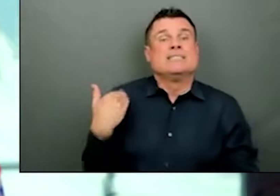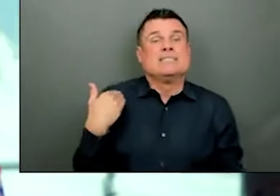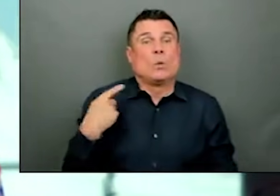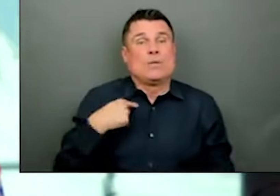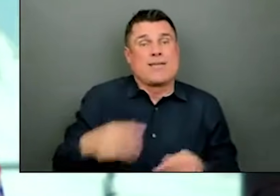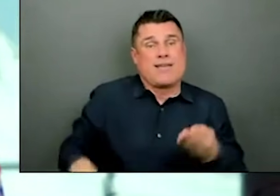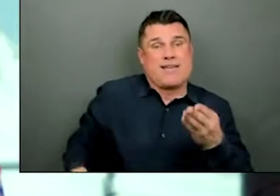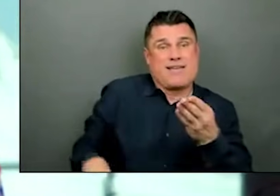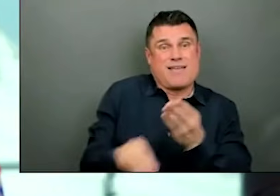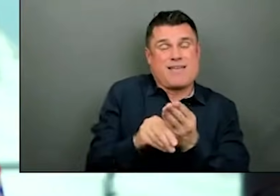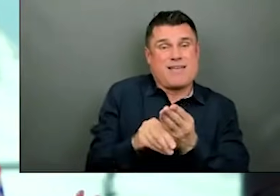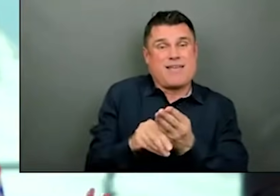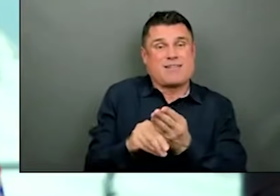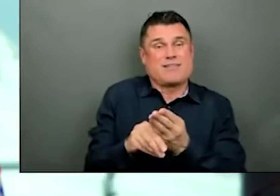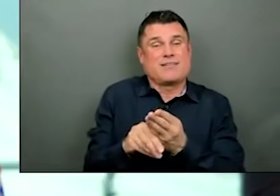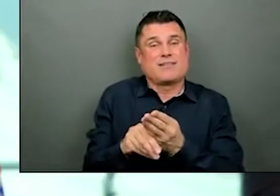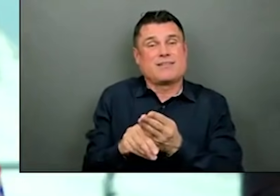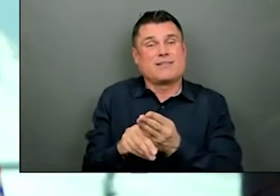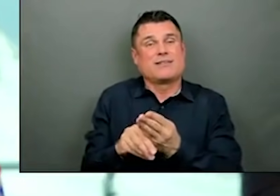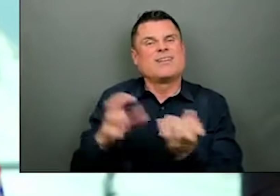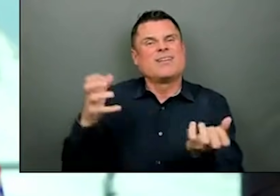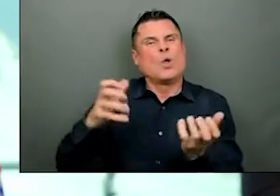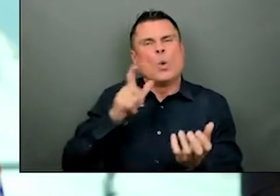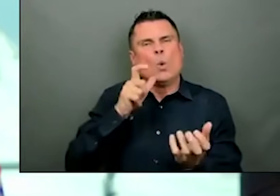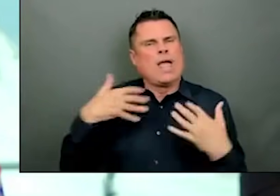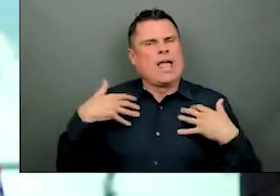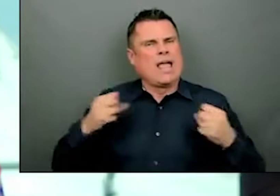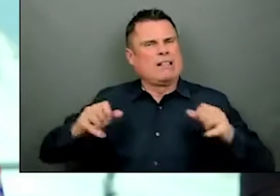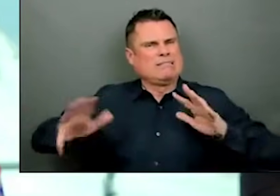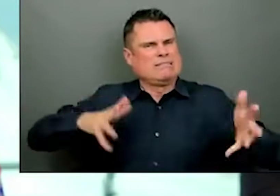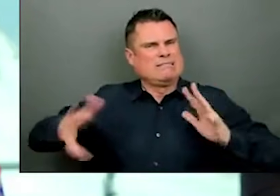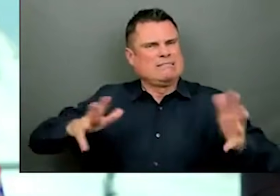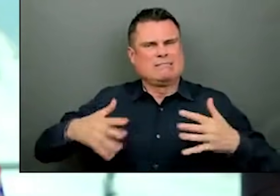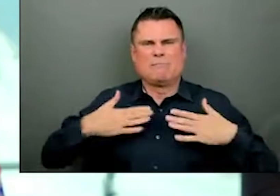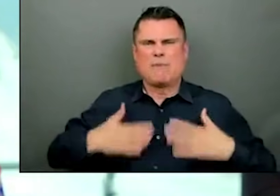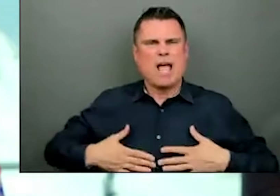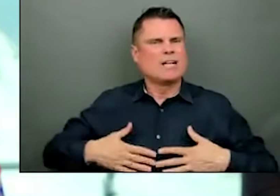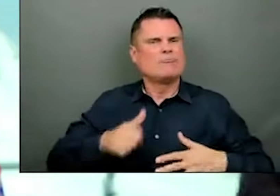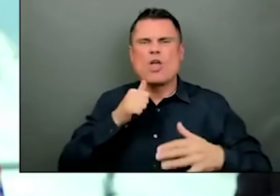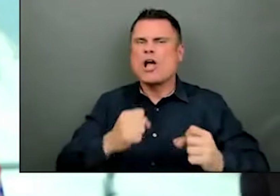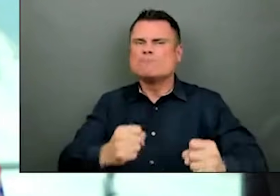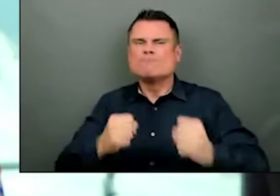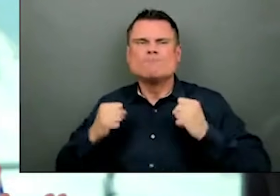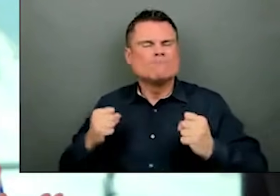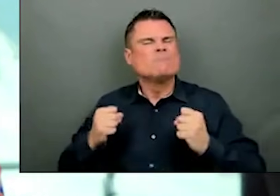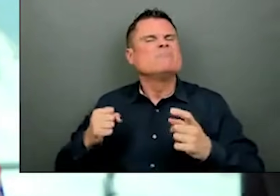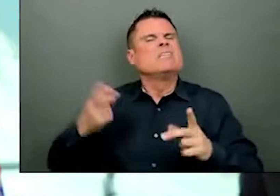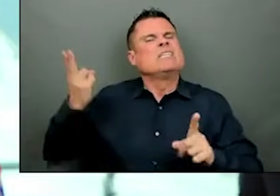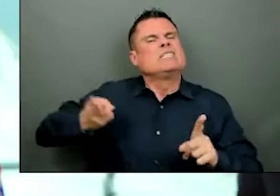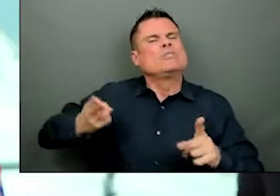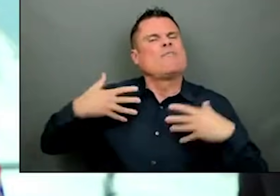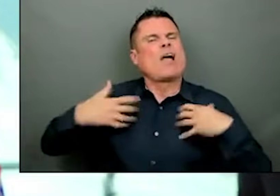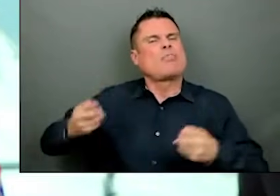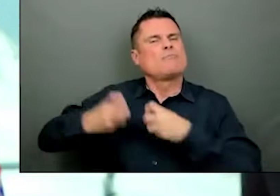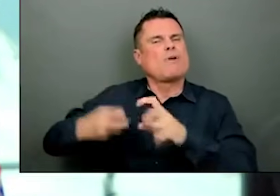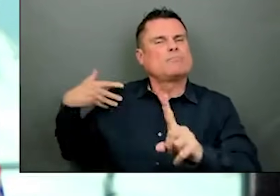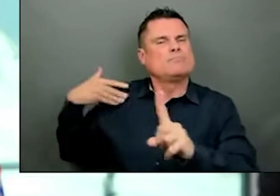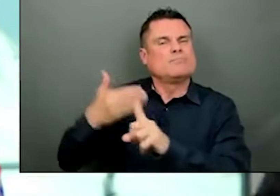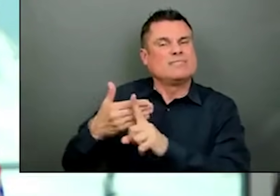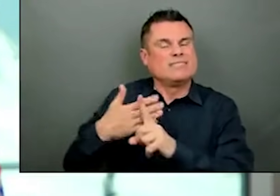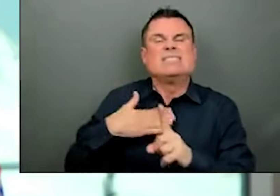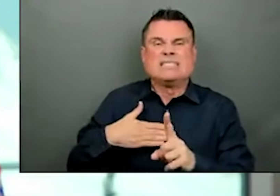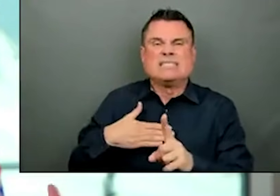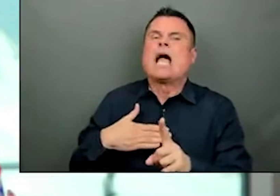single year, the number of people or the cohort gets larger. So it was, and some of the